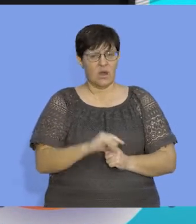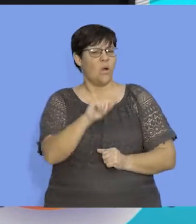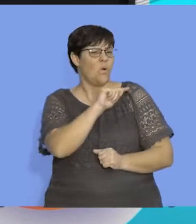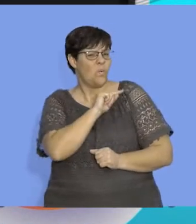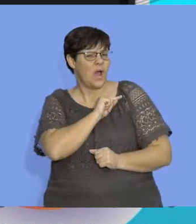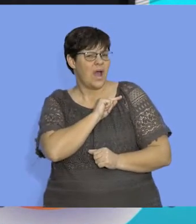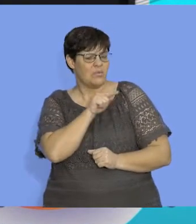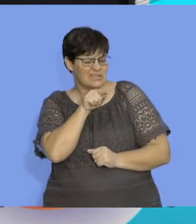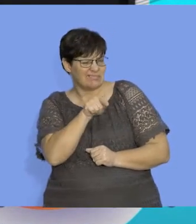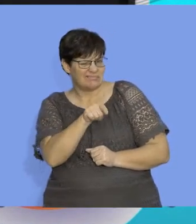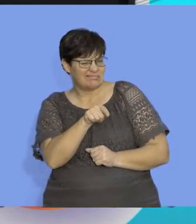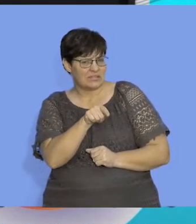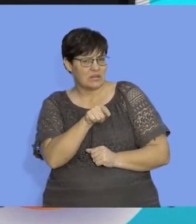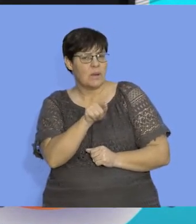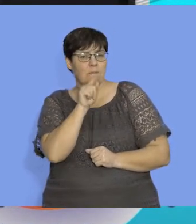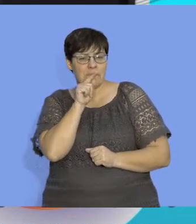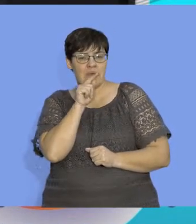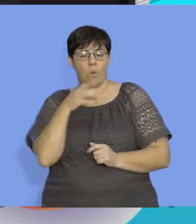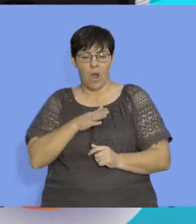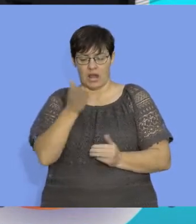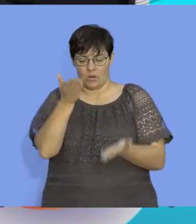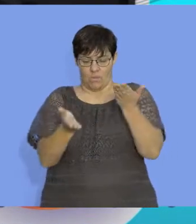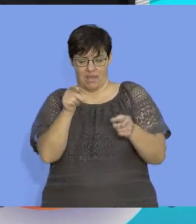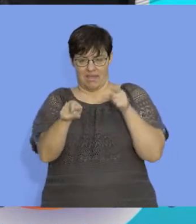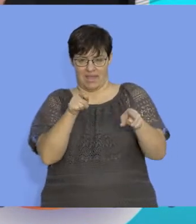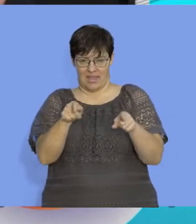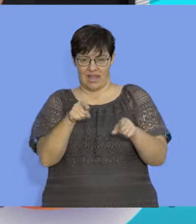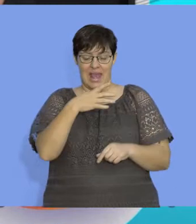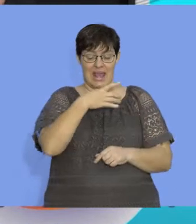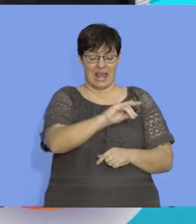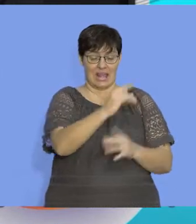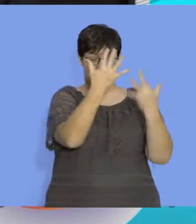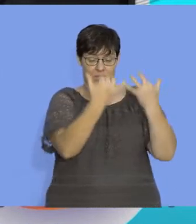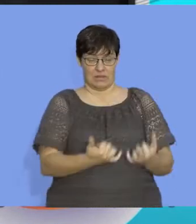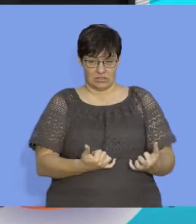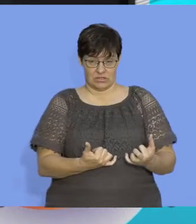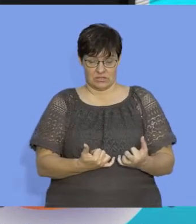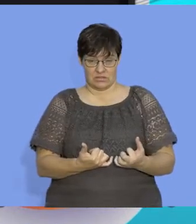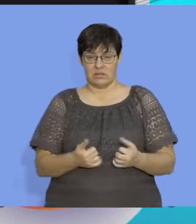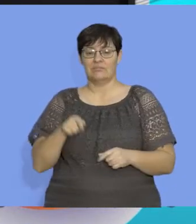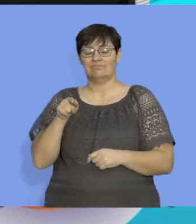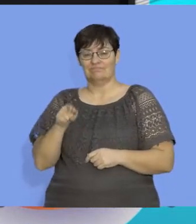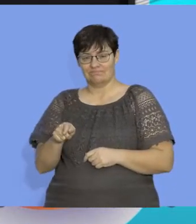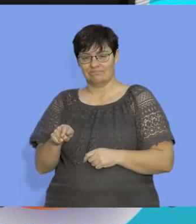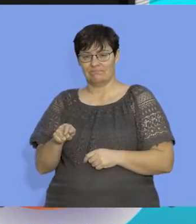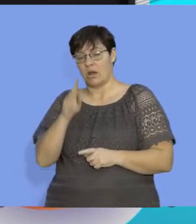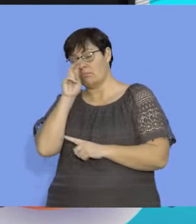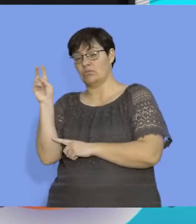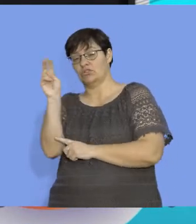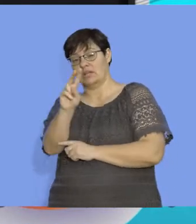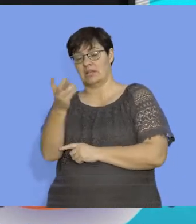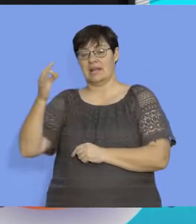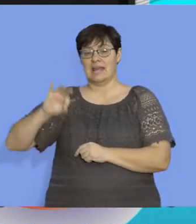here is to draw a parallel between your cash budget and your projected